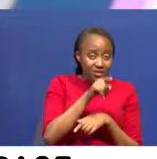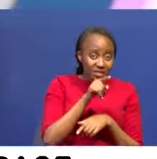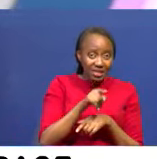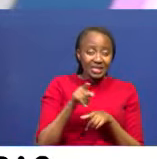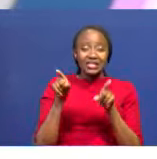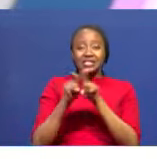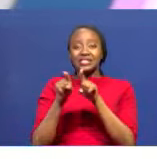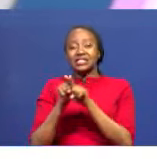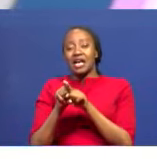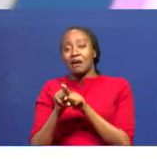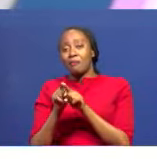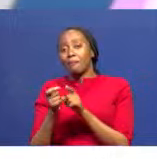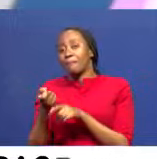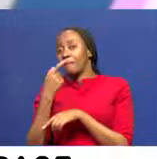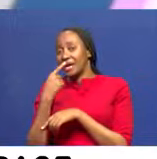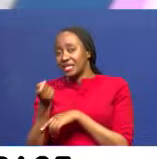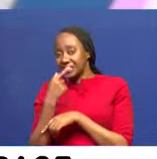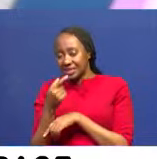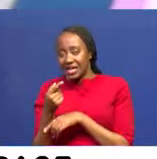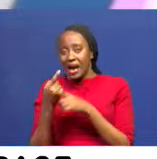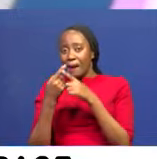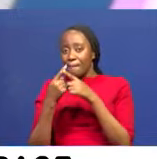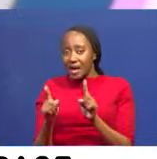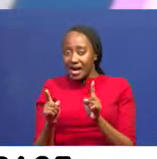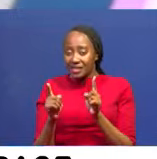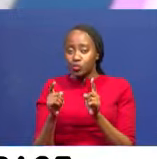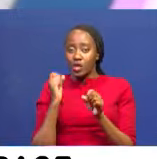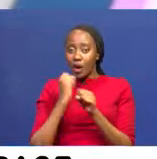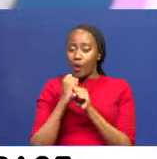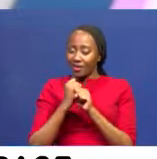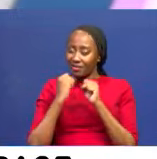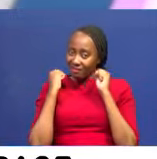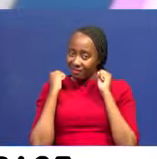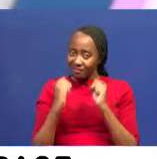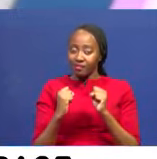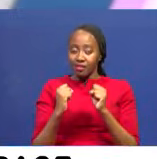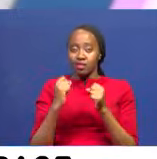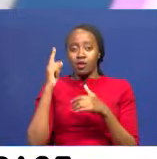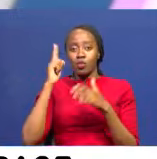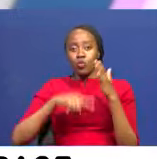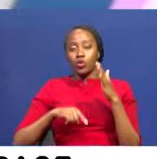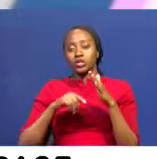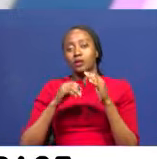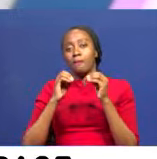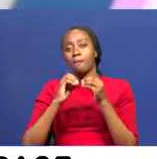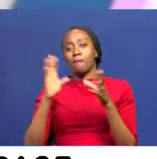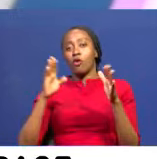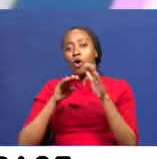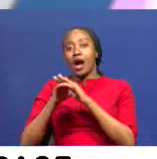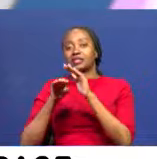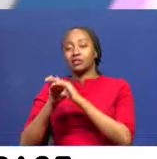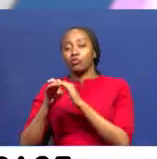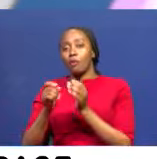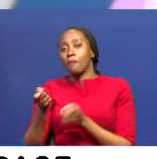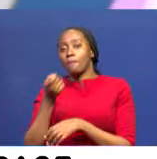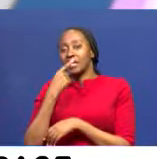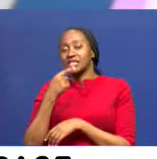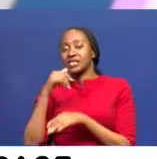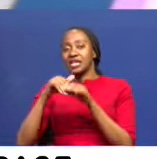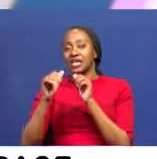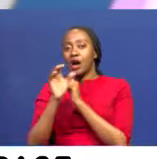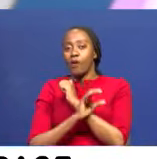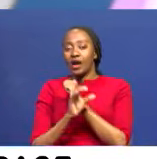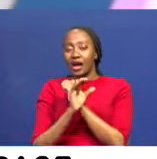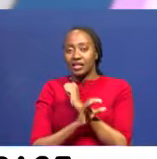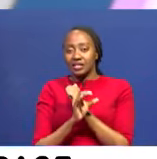medicine. So we are working very hard to make sure that we have more accessible medicines in our country,